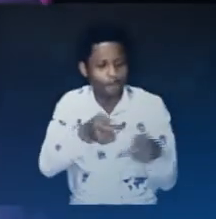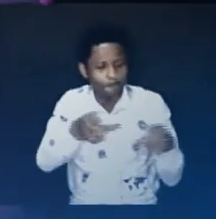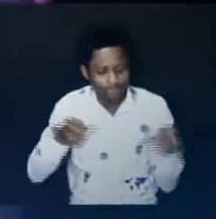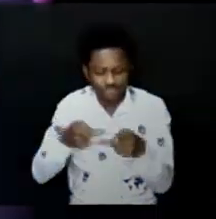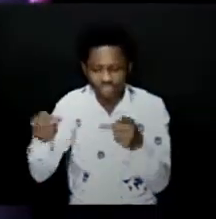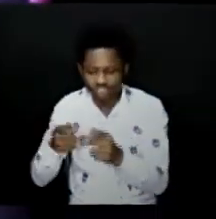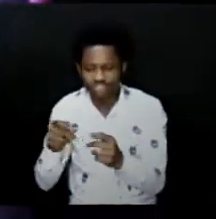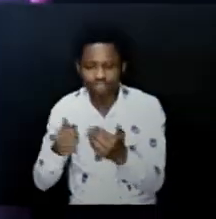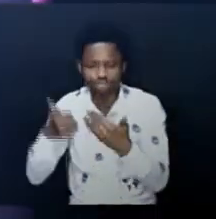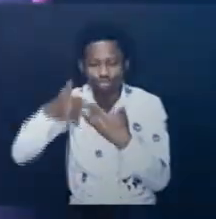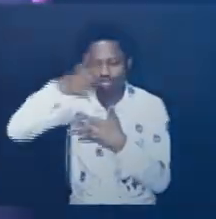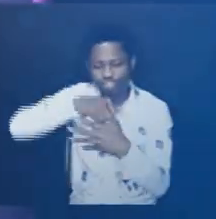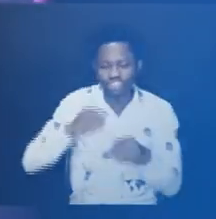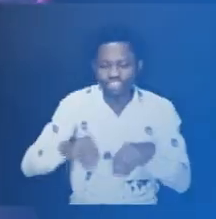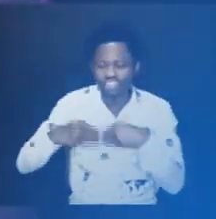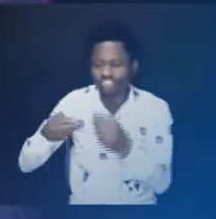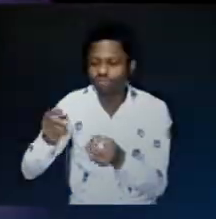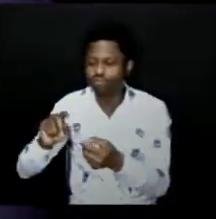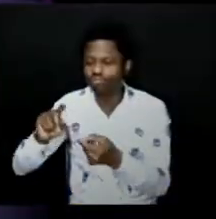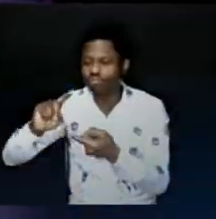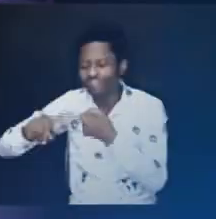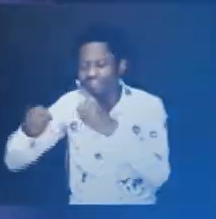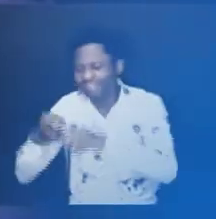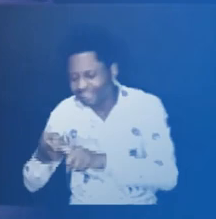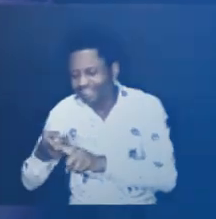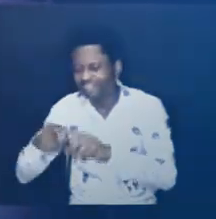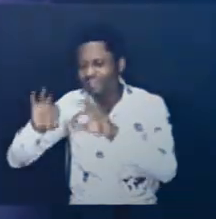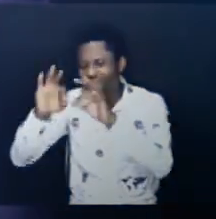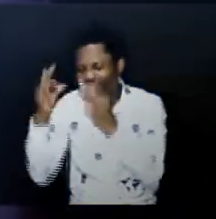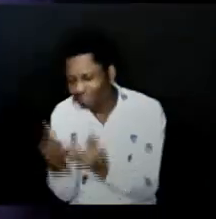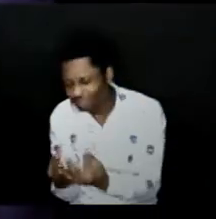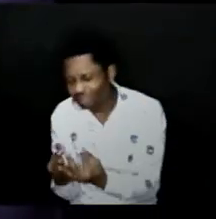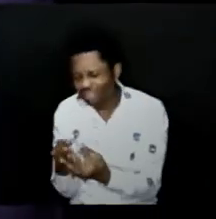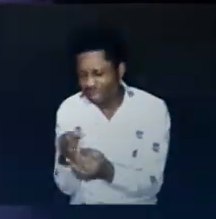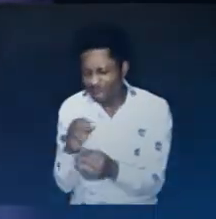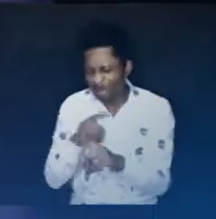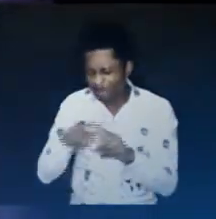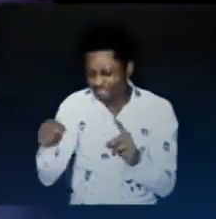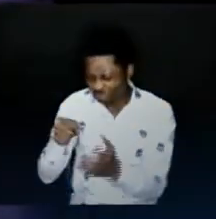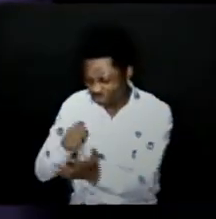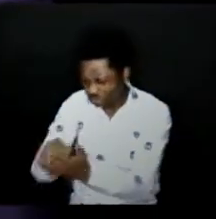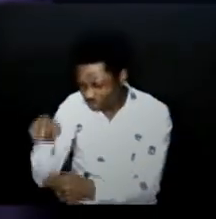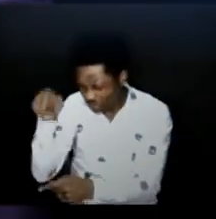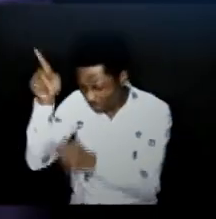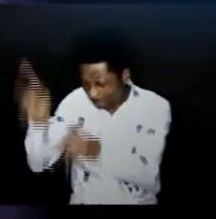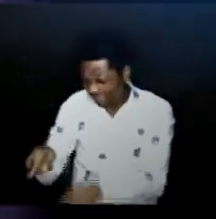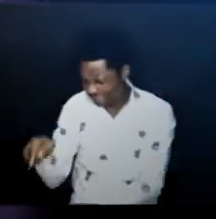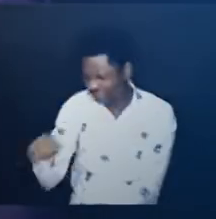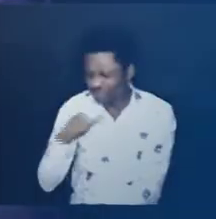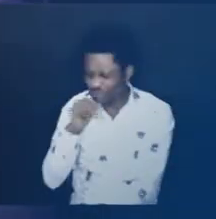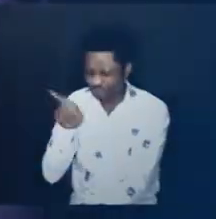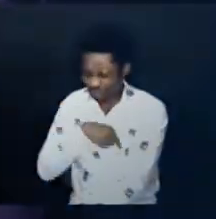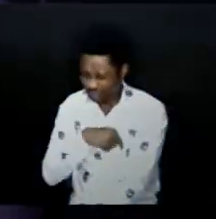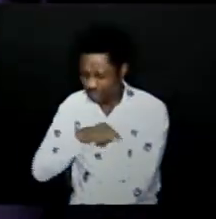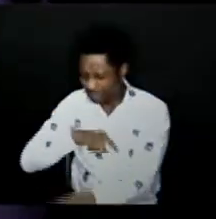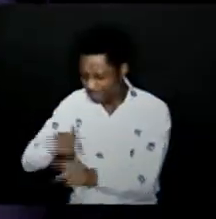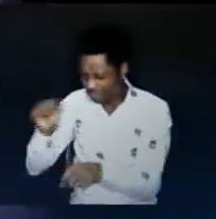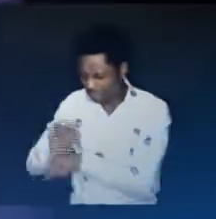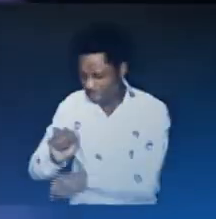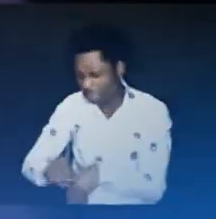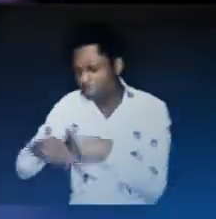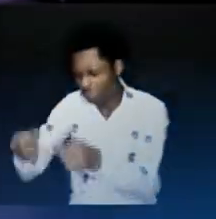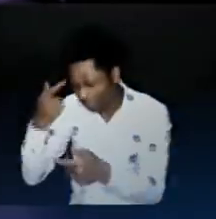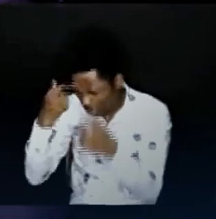we know definitely that they don't have the ability to do it. Meanwhile, we have given them the jobs.